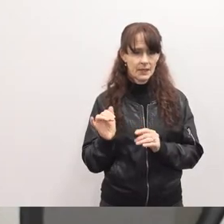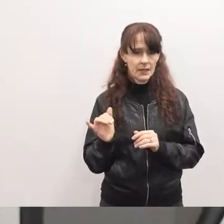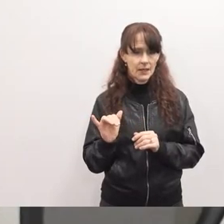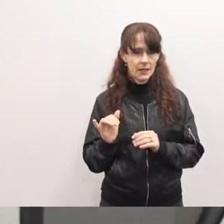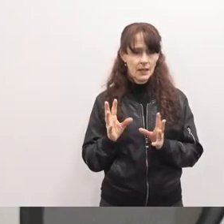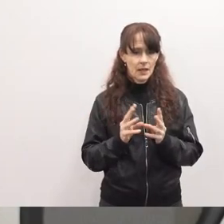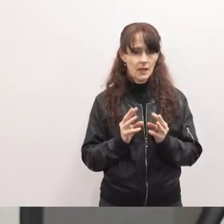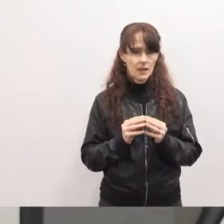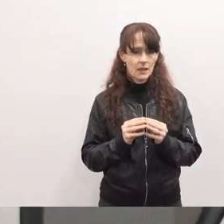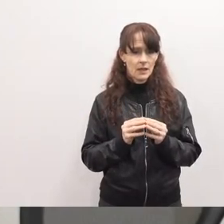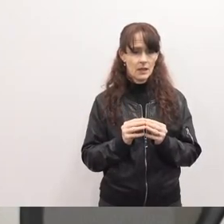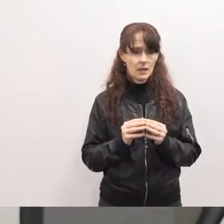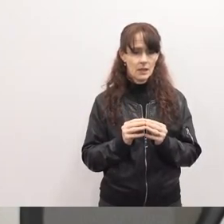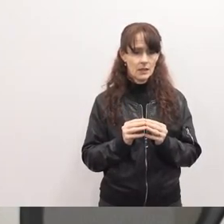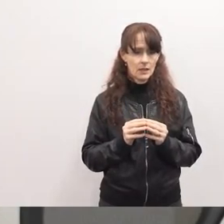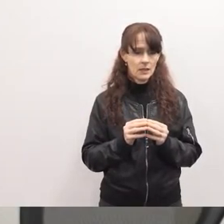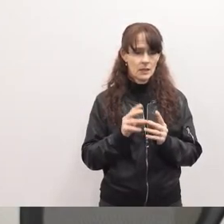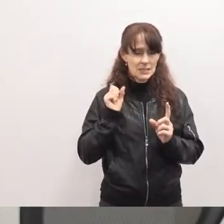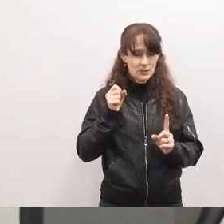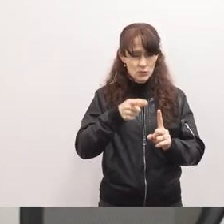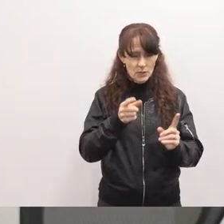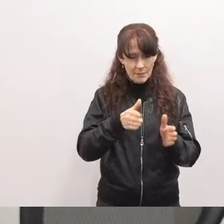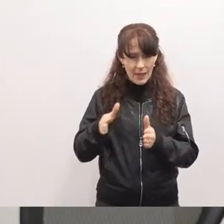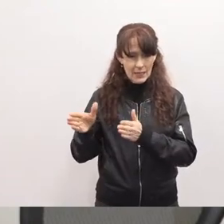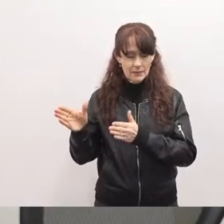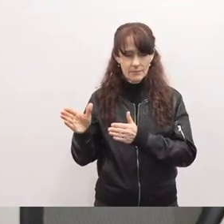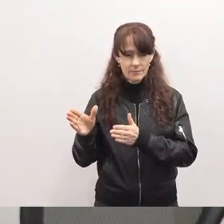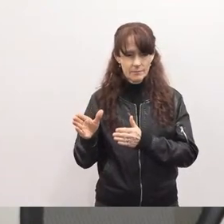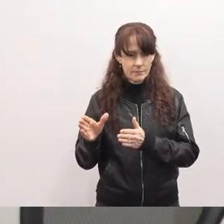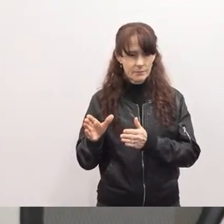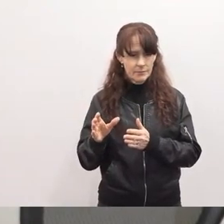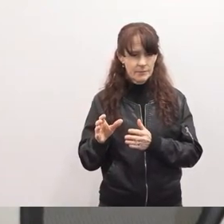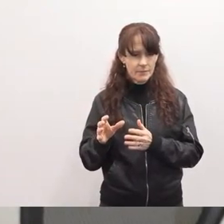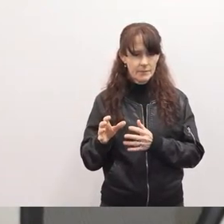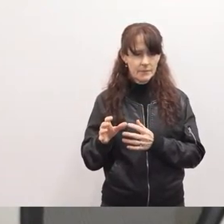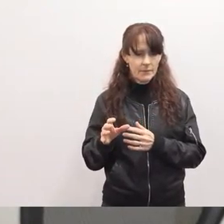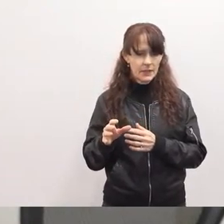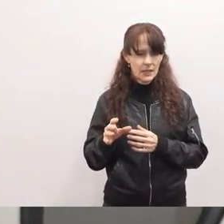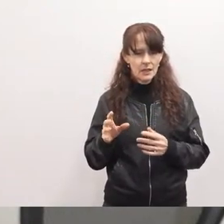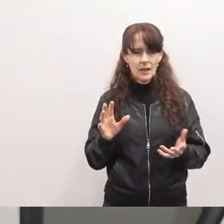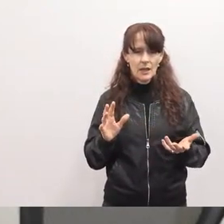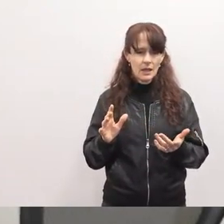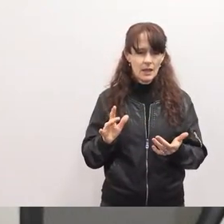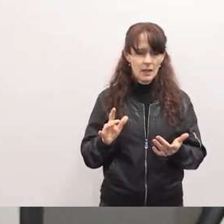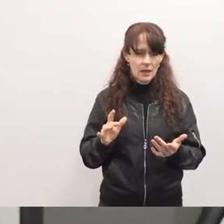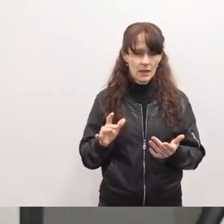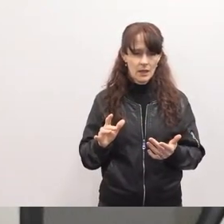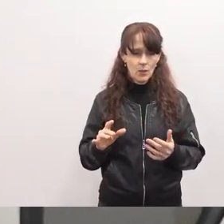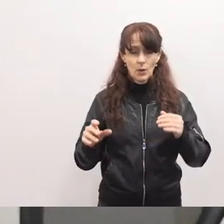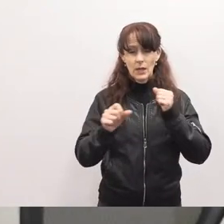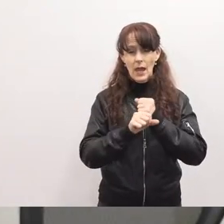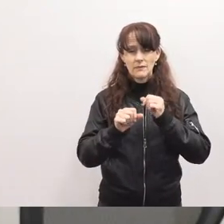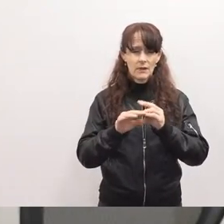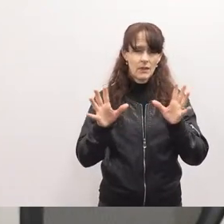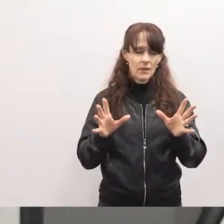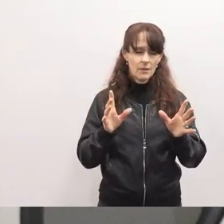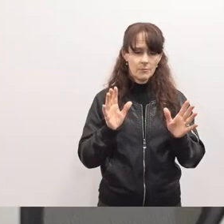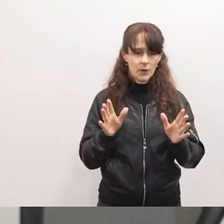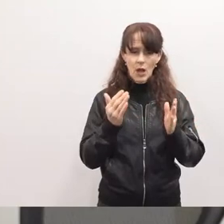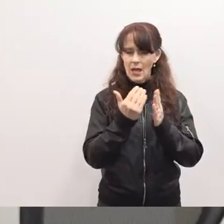our meetings on strategic planning, I don't think they're noticed in a way of we're advertising them, but they're